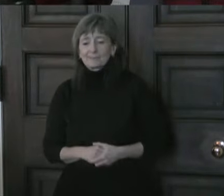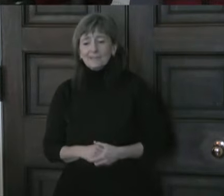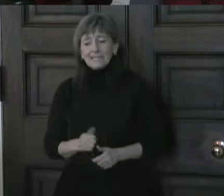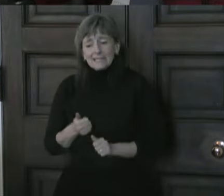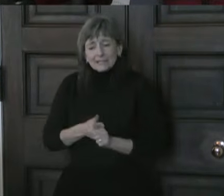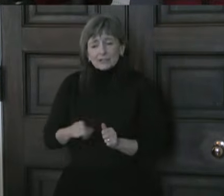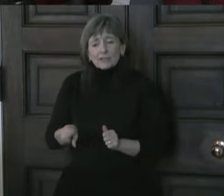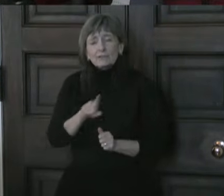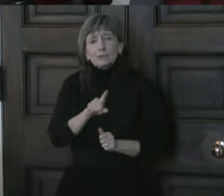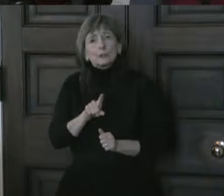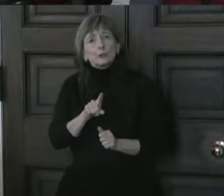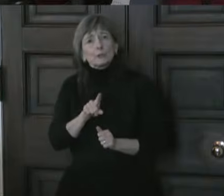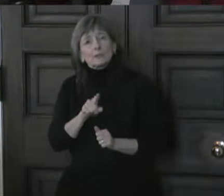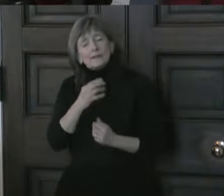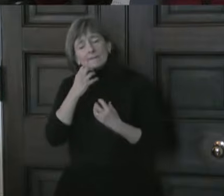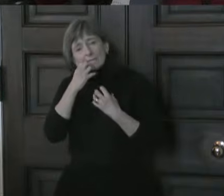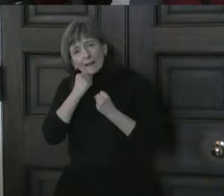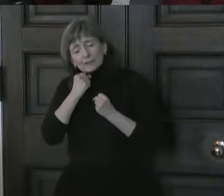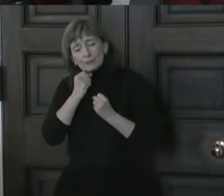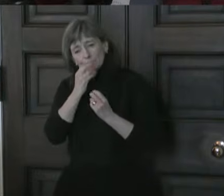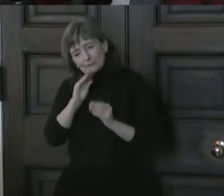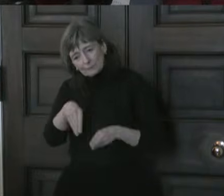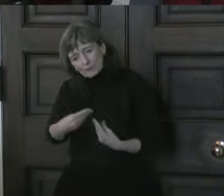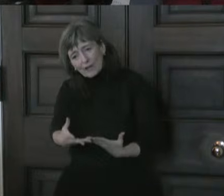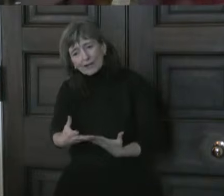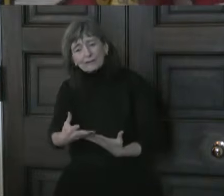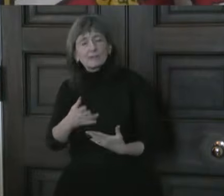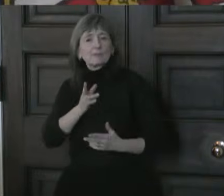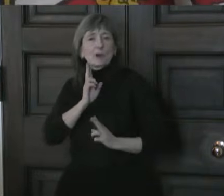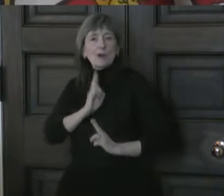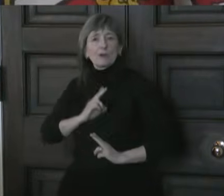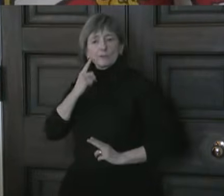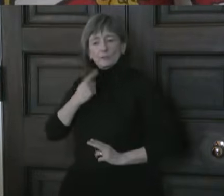meaningful difference, and it's my honor to recognize you here today.